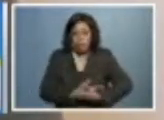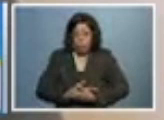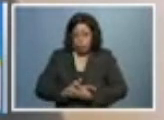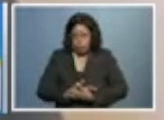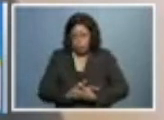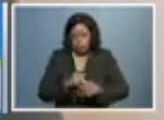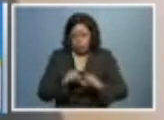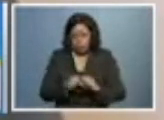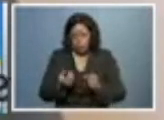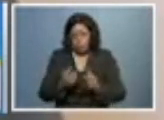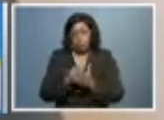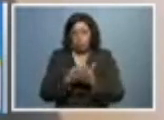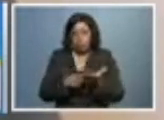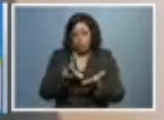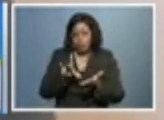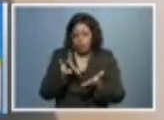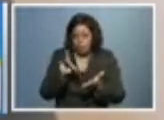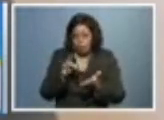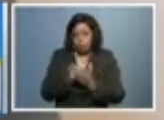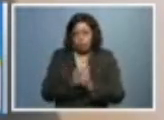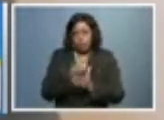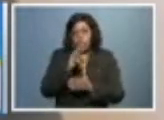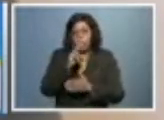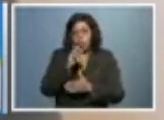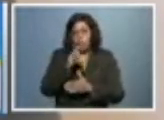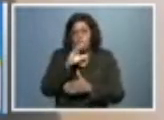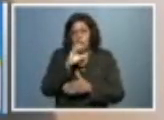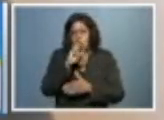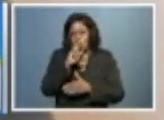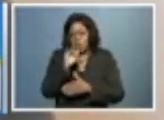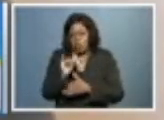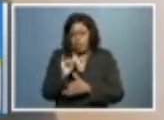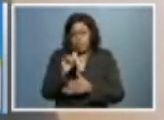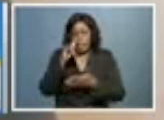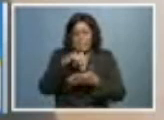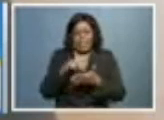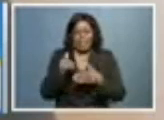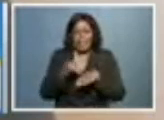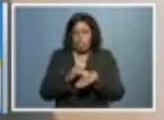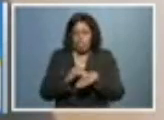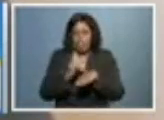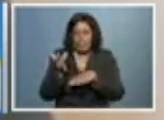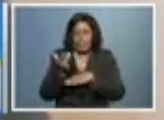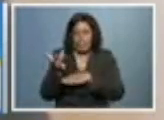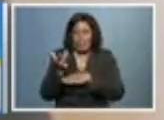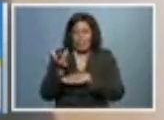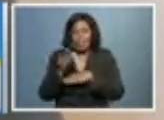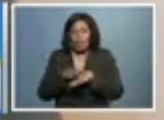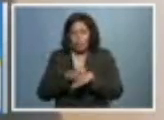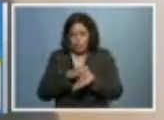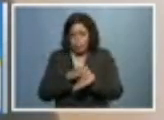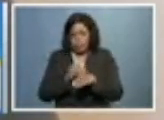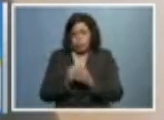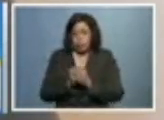things that we found, and people may not know, is that mercury is in skin lightening creams. A lot of skin lightening creams contain mercury, and they've tested them.